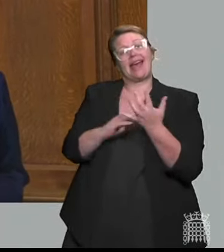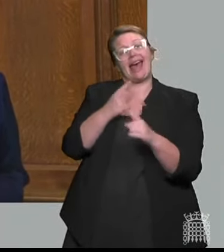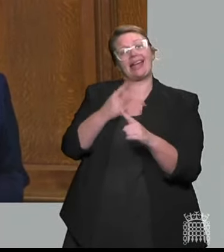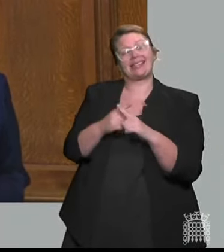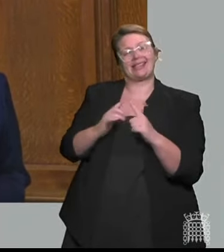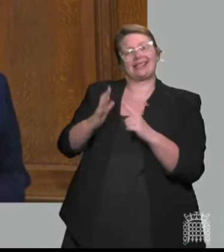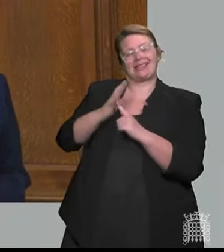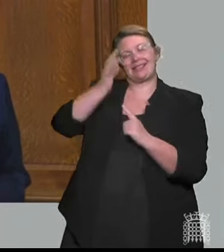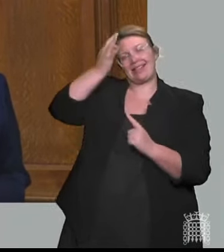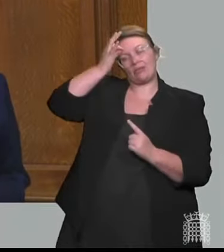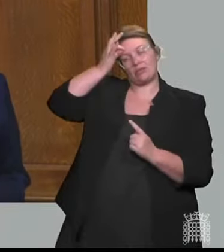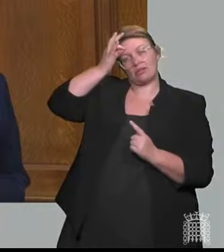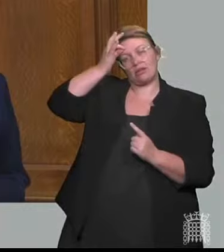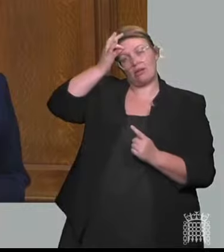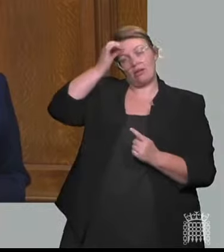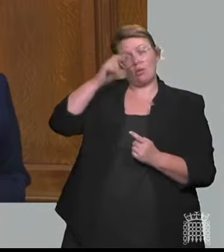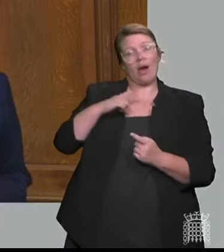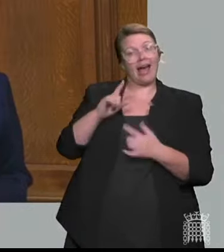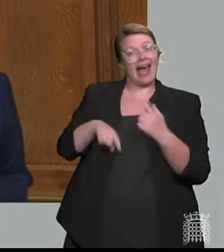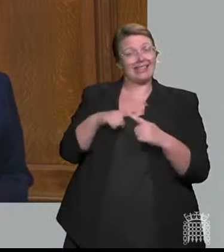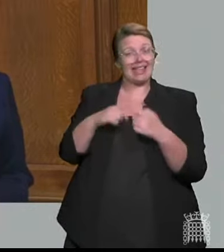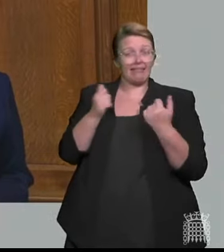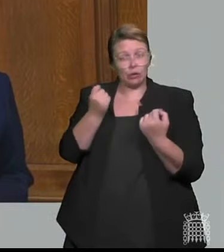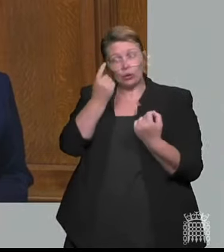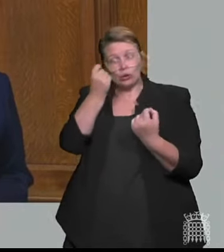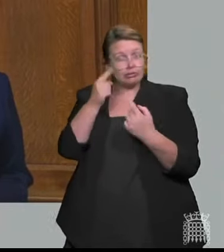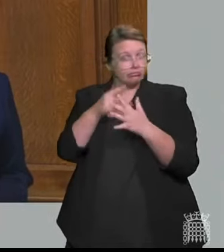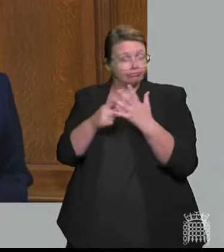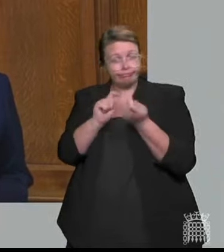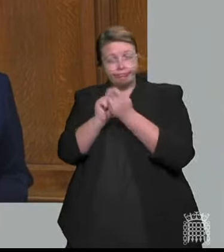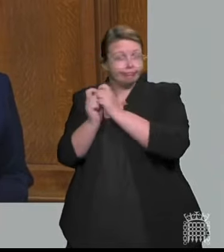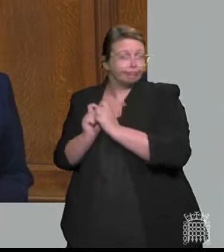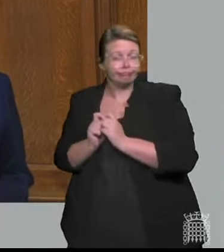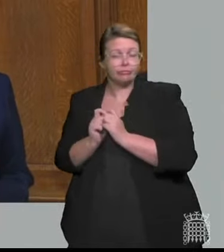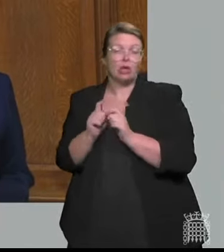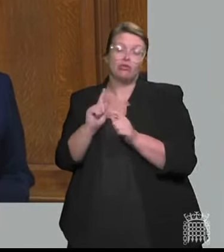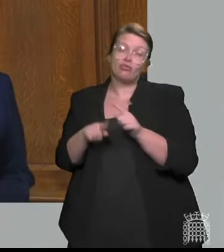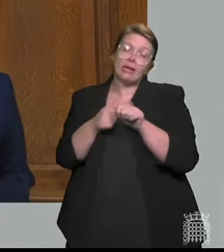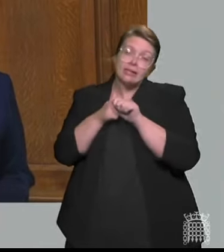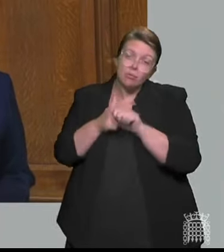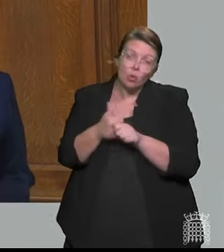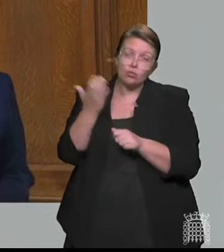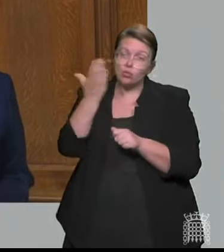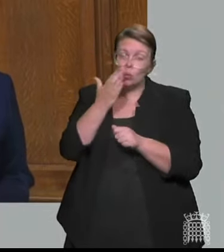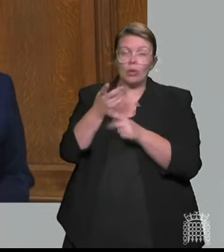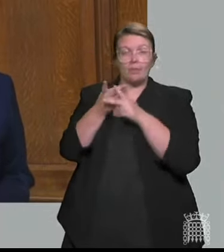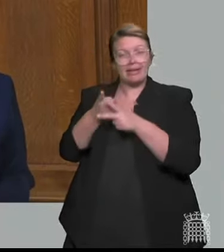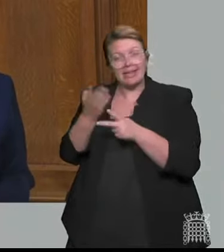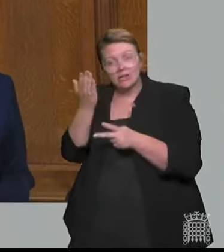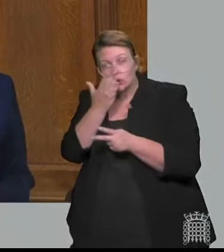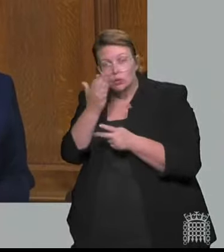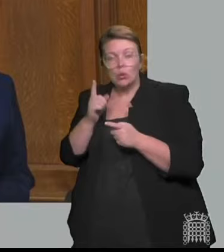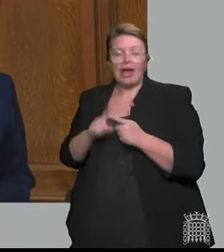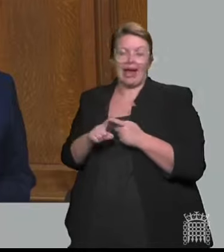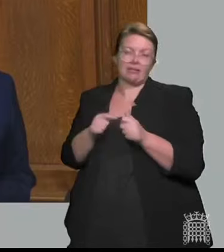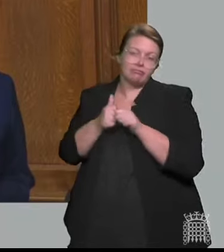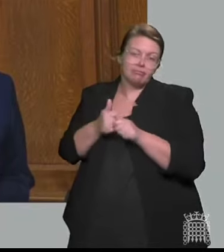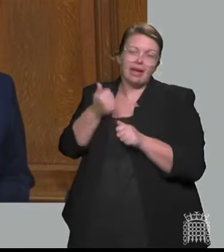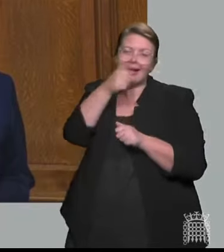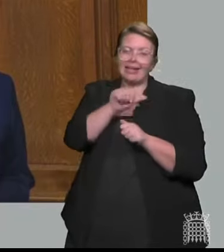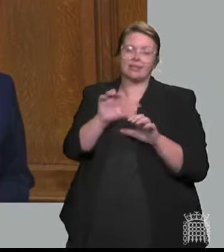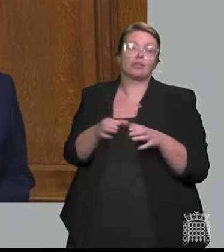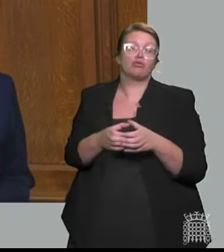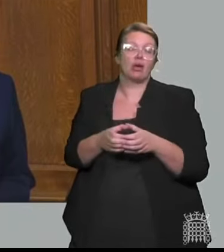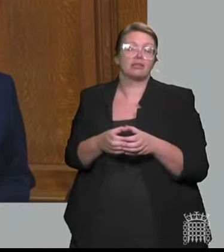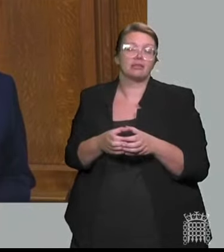Council, because they are pioneering some great reforms right now where they're looking to support maintained schools as well as academy trusts. And